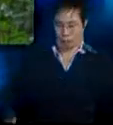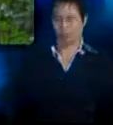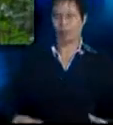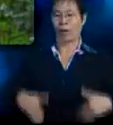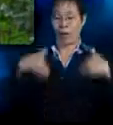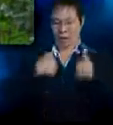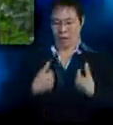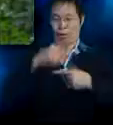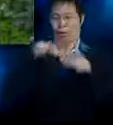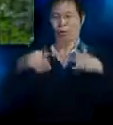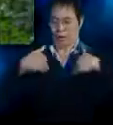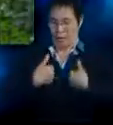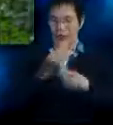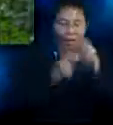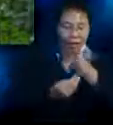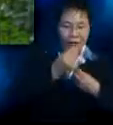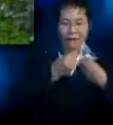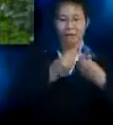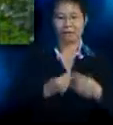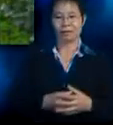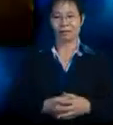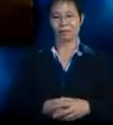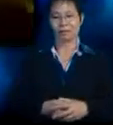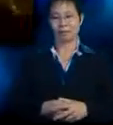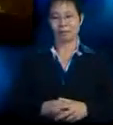the plants are eaten.